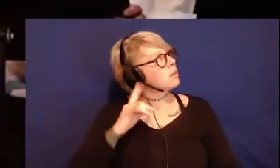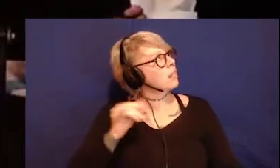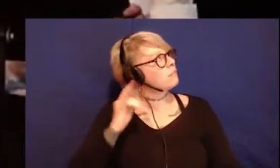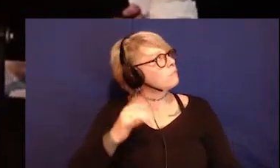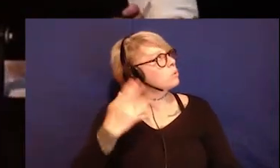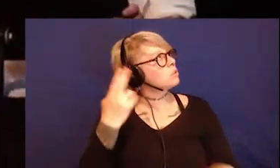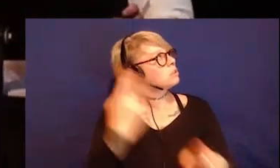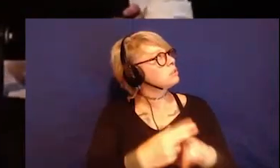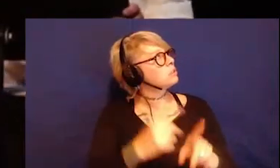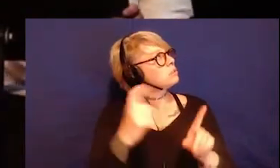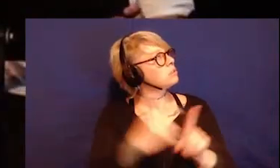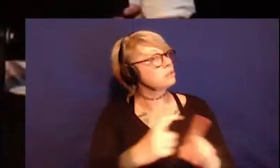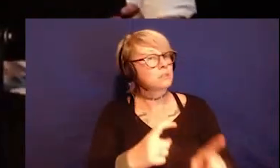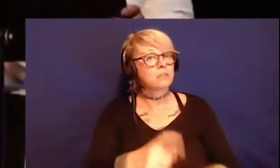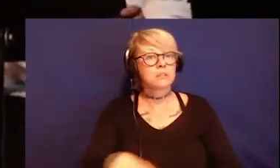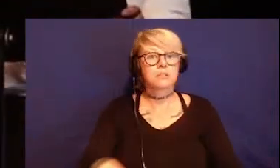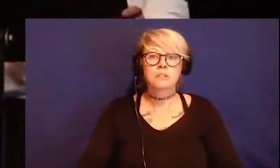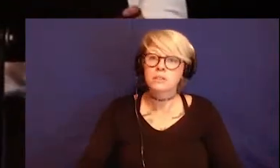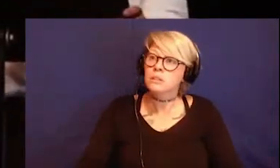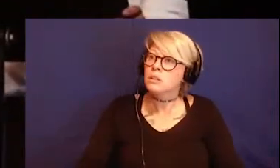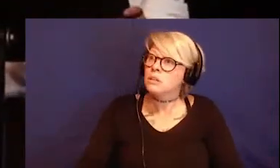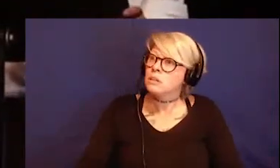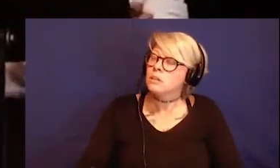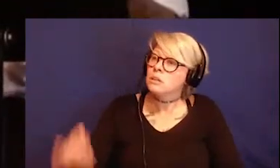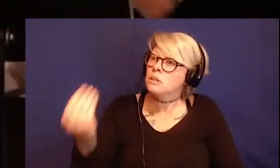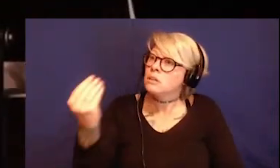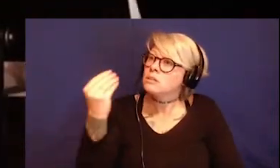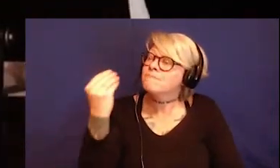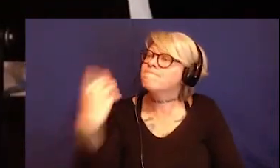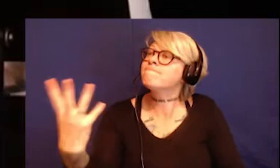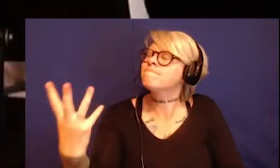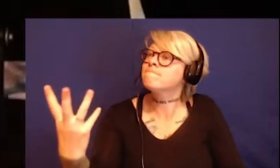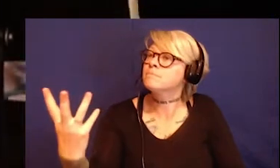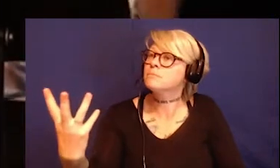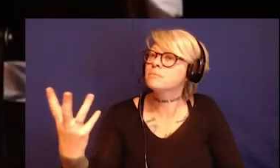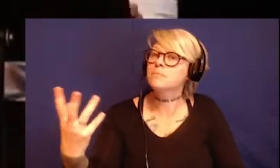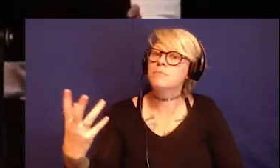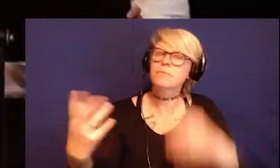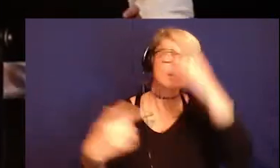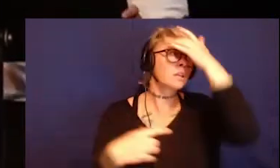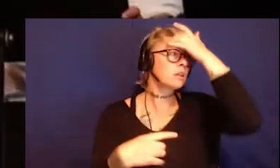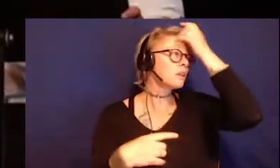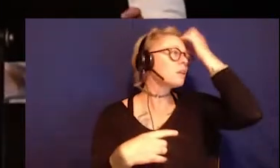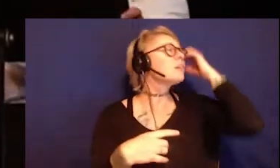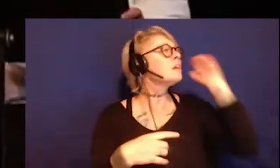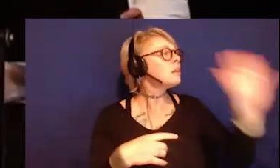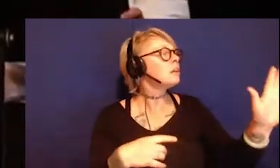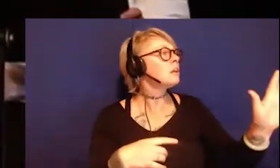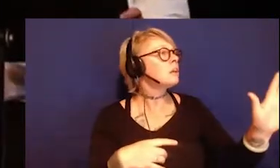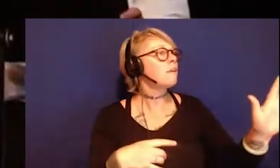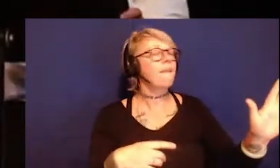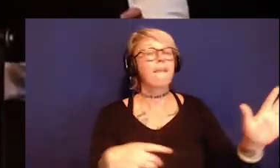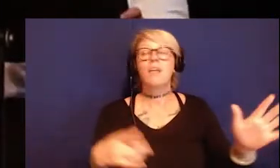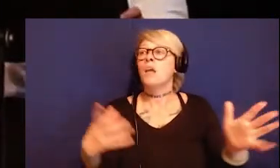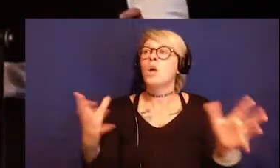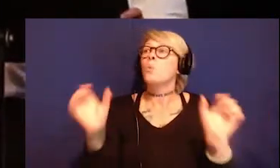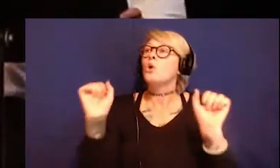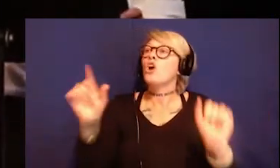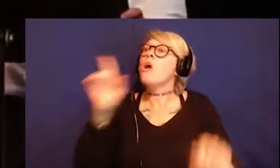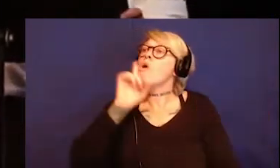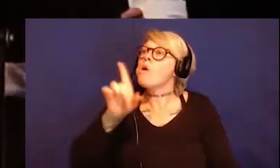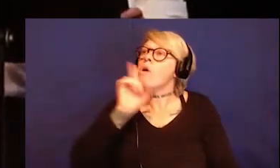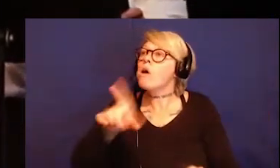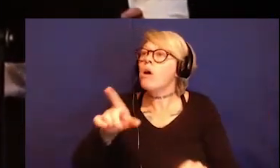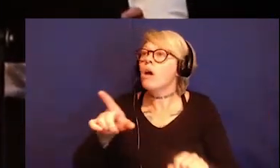You are trapped, William. No, I'm not. You are. Yes, you are. We could pretend otherwise, but that's just the truth of it.